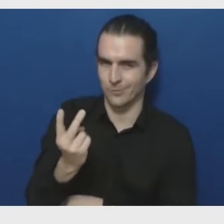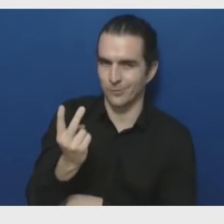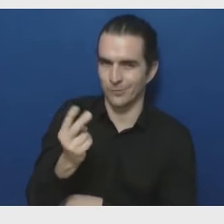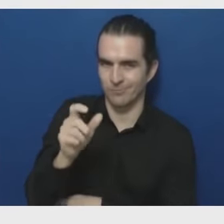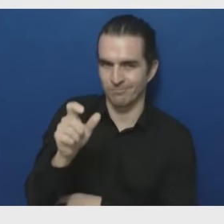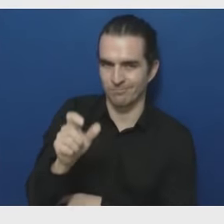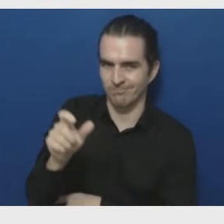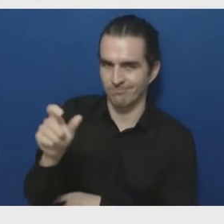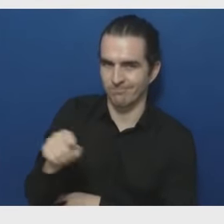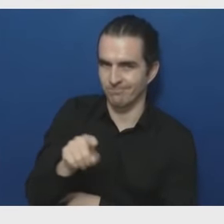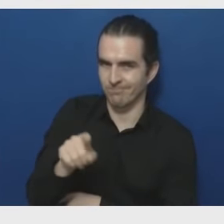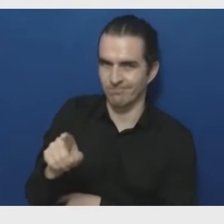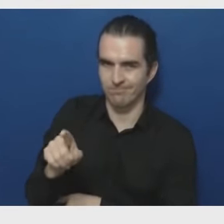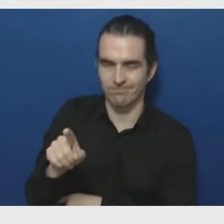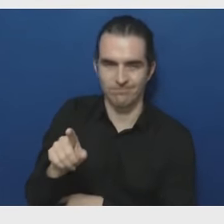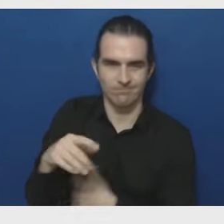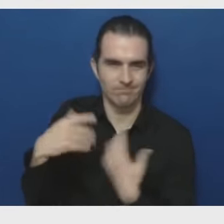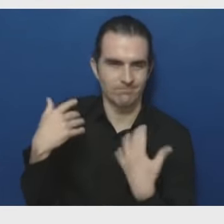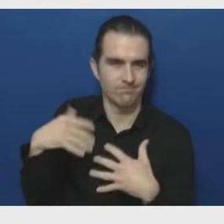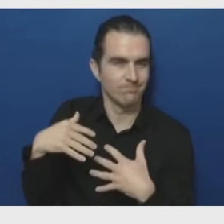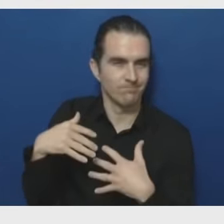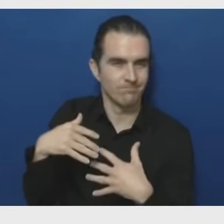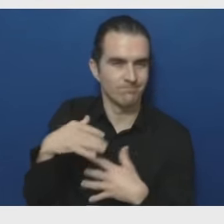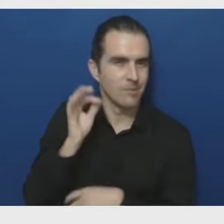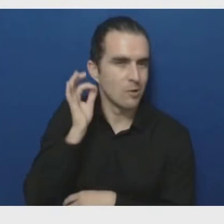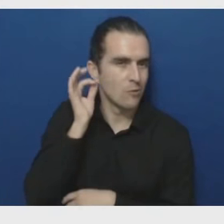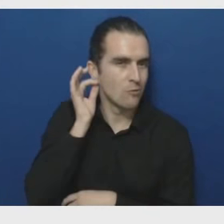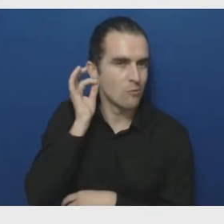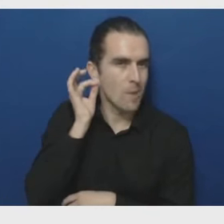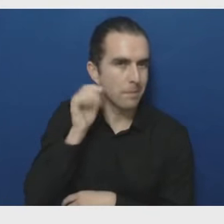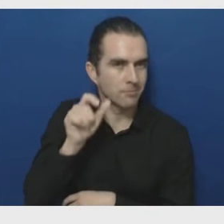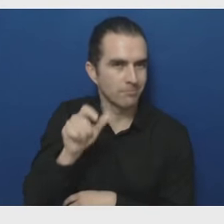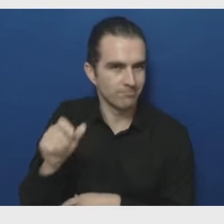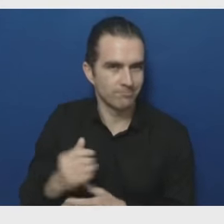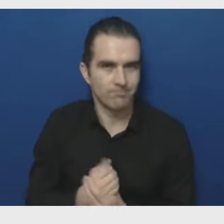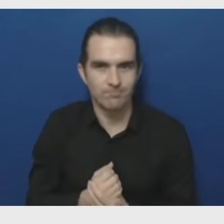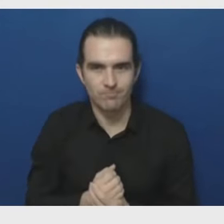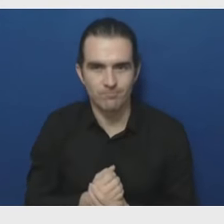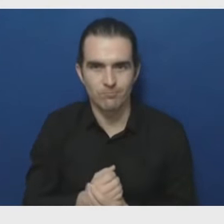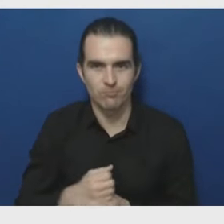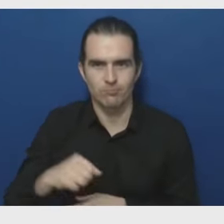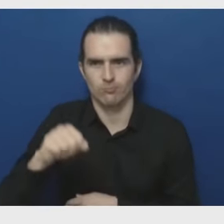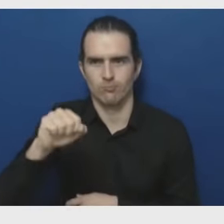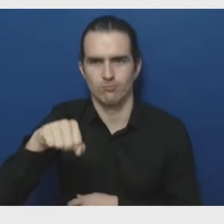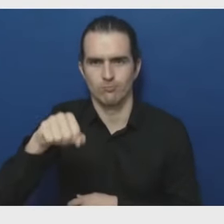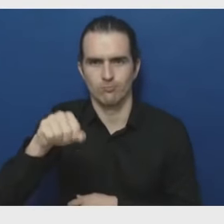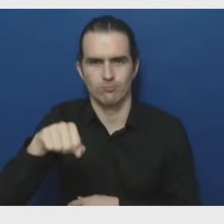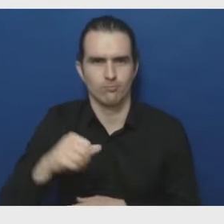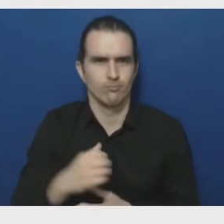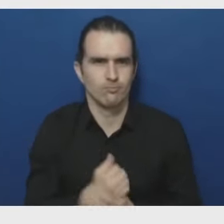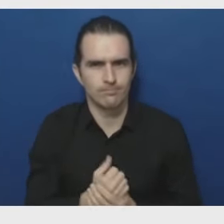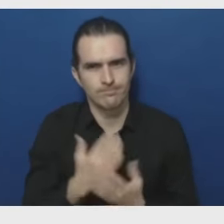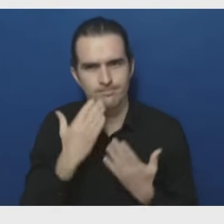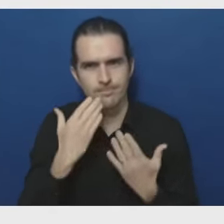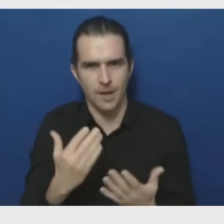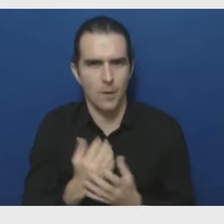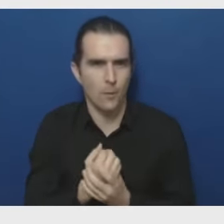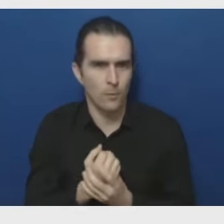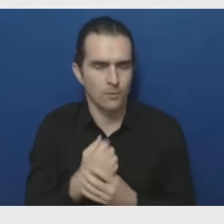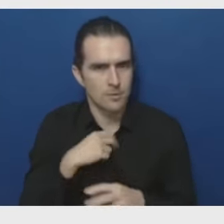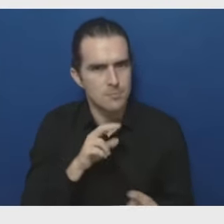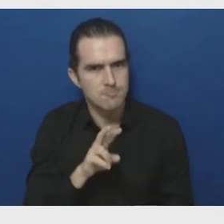the country level. UN's footprint in the country is huge. We're not doing enough to do the convening that we should do of the